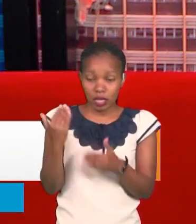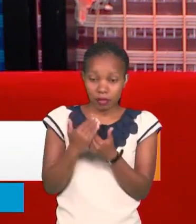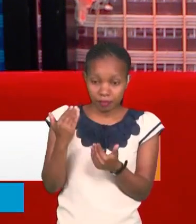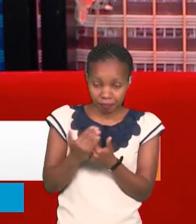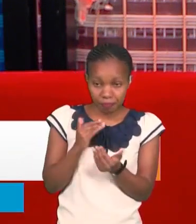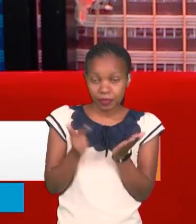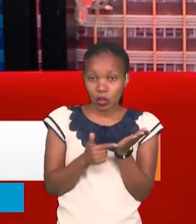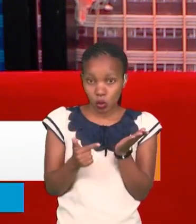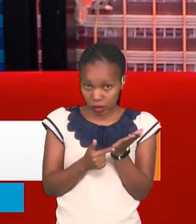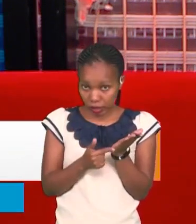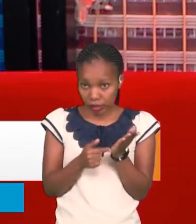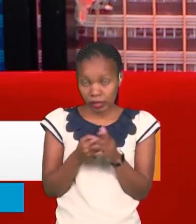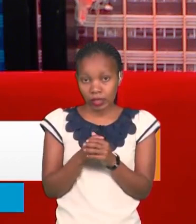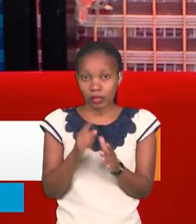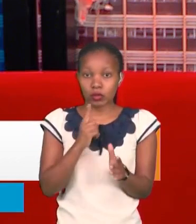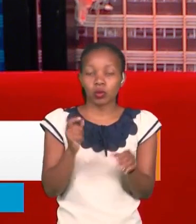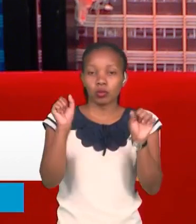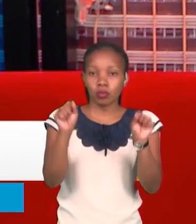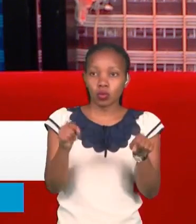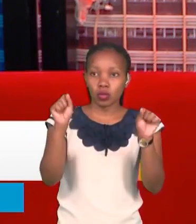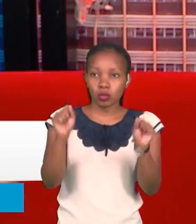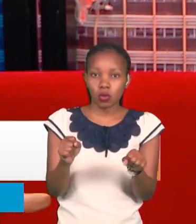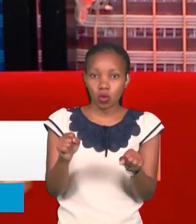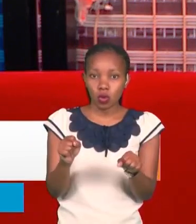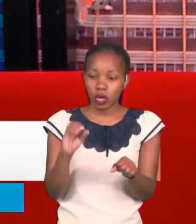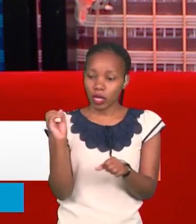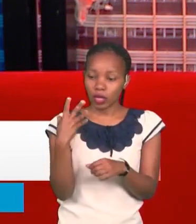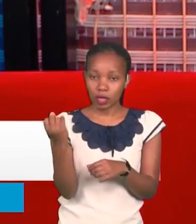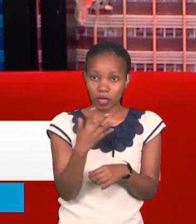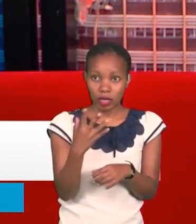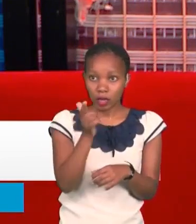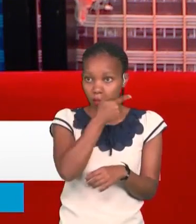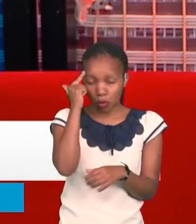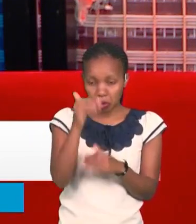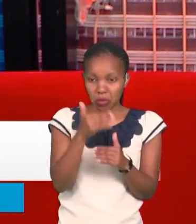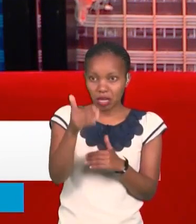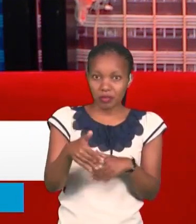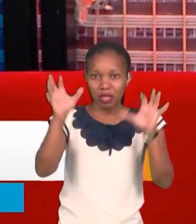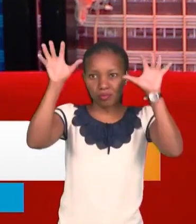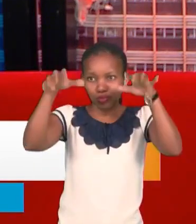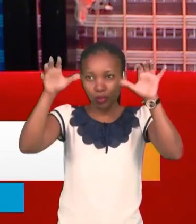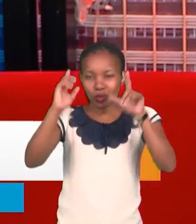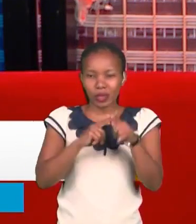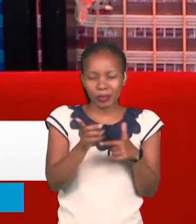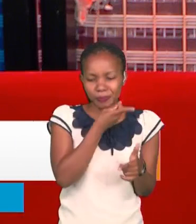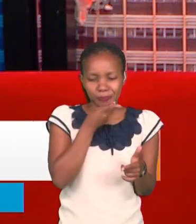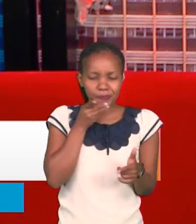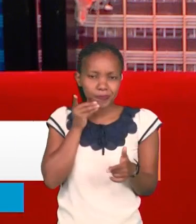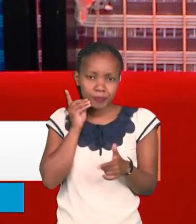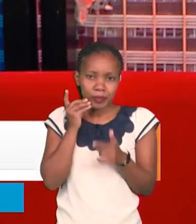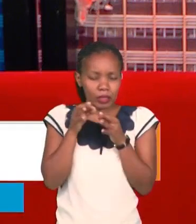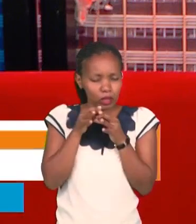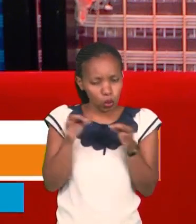conserving technology so that we can able to irrigate, because after these rains, we'll have a longer period of drought. And during this